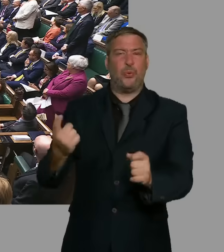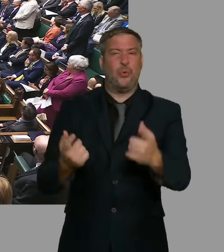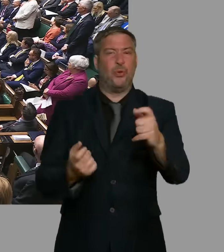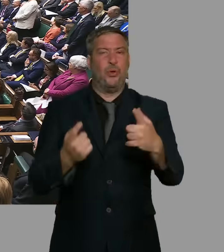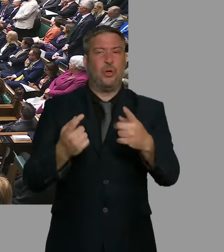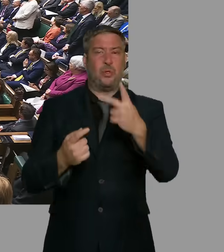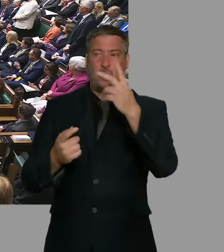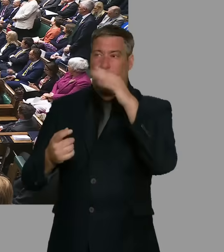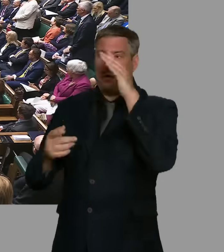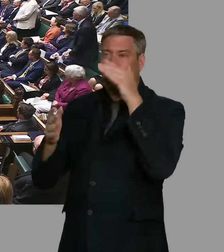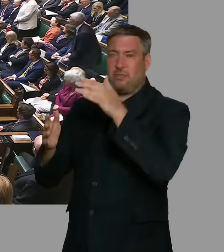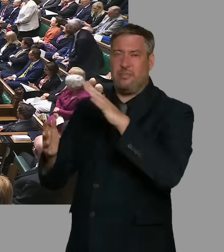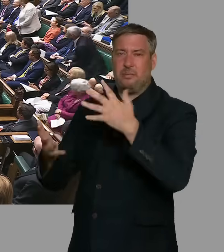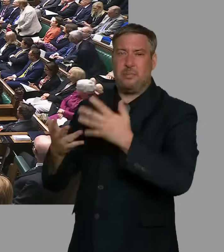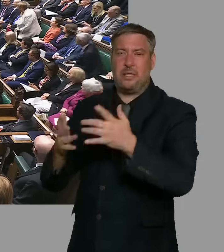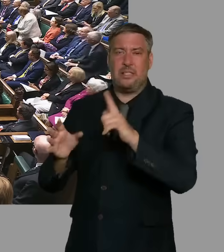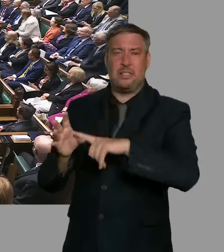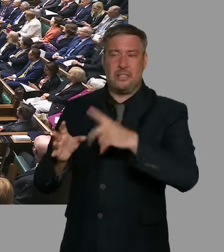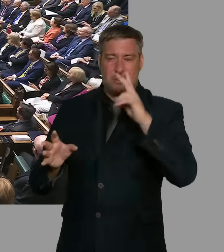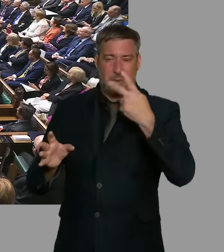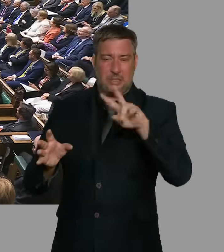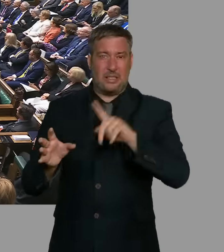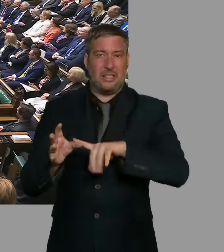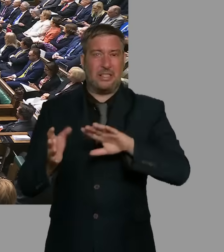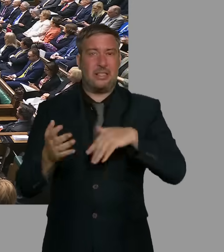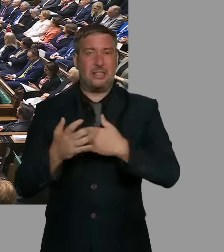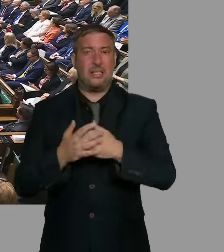of the Opposition, Kemi Badenoch.